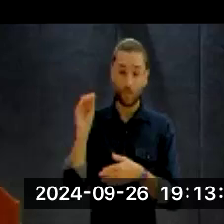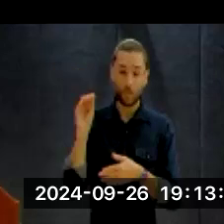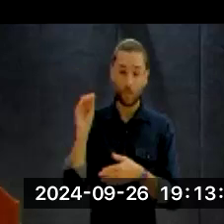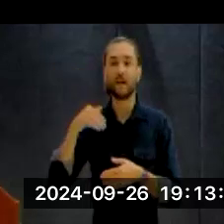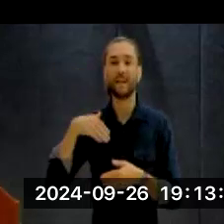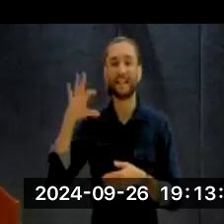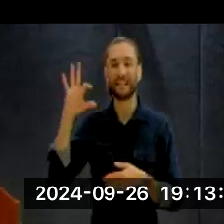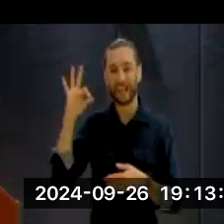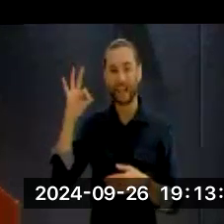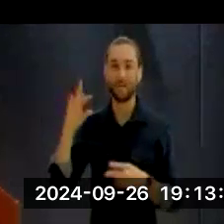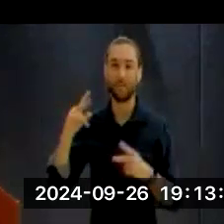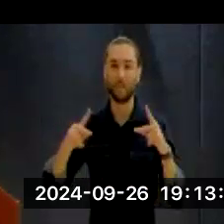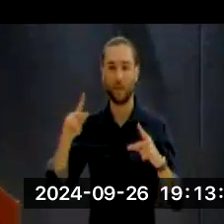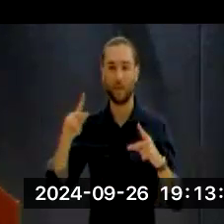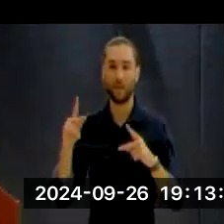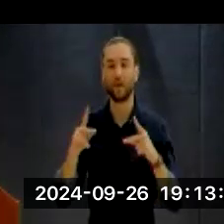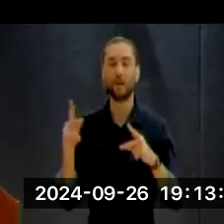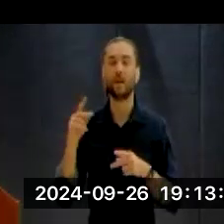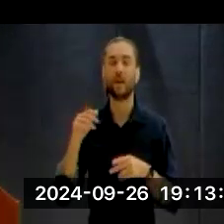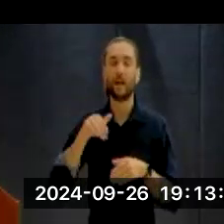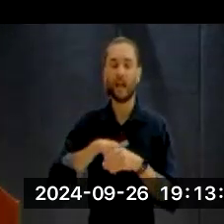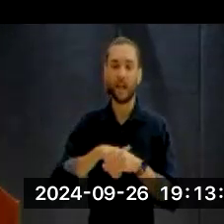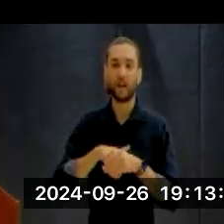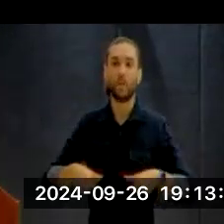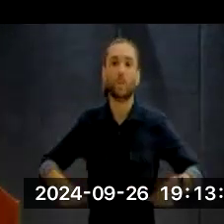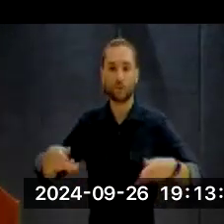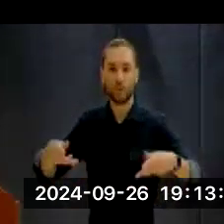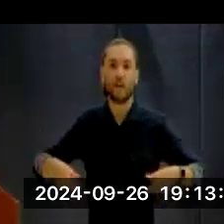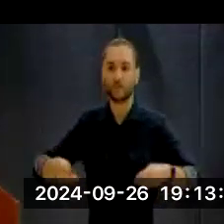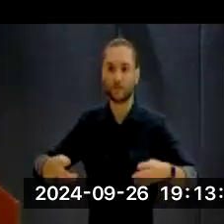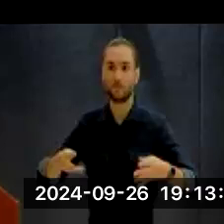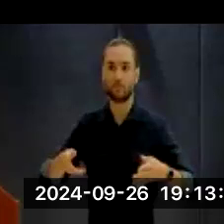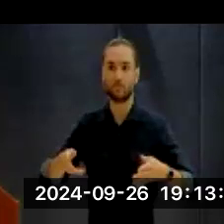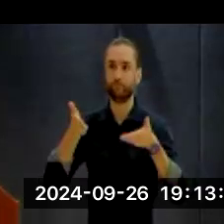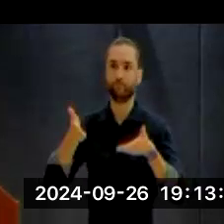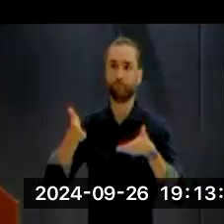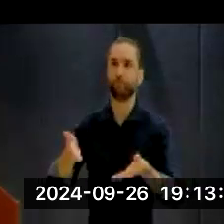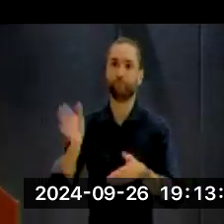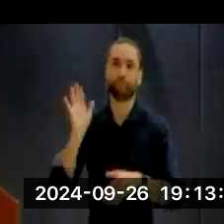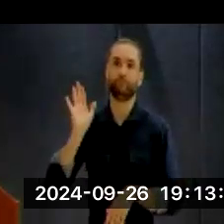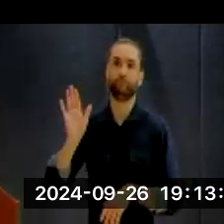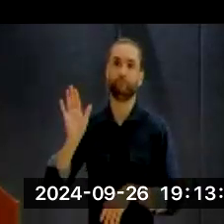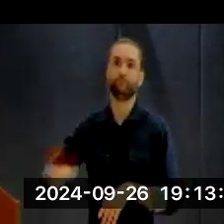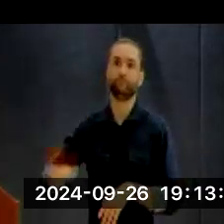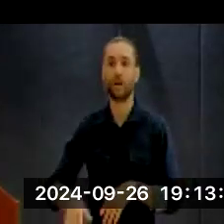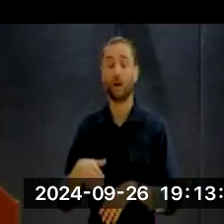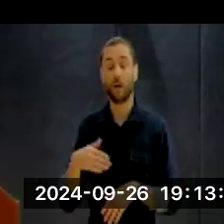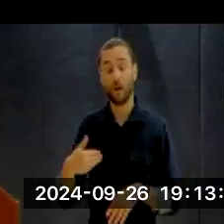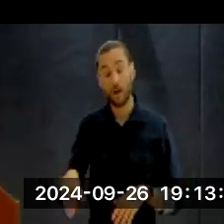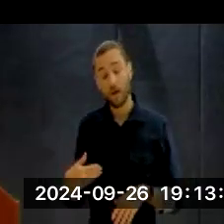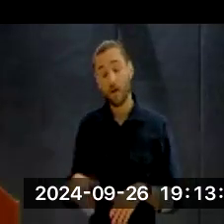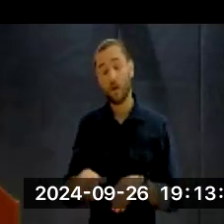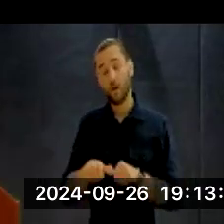people in wheelchairs at all times. And the amount of